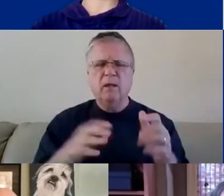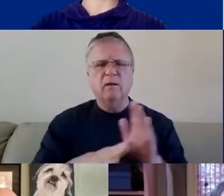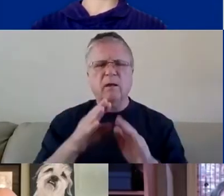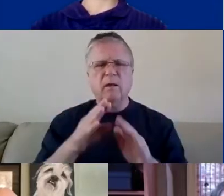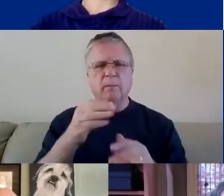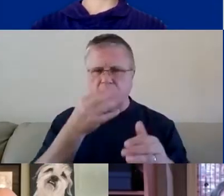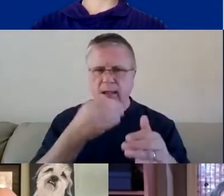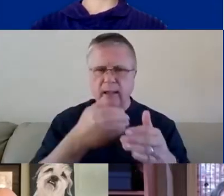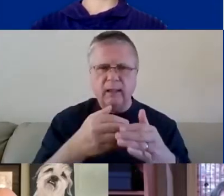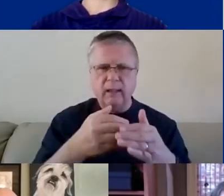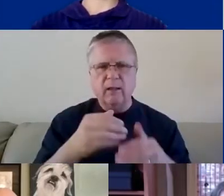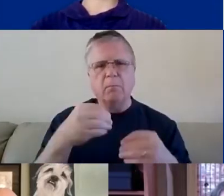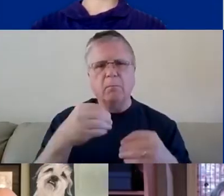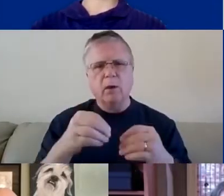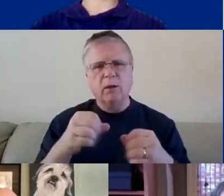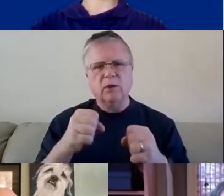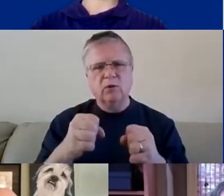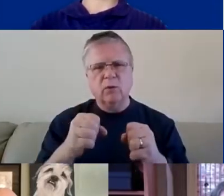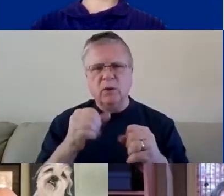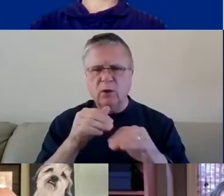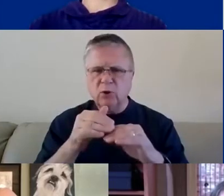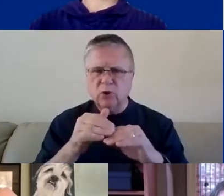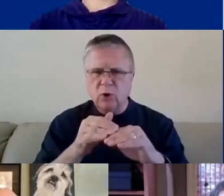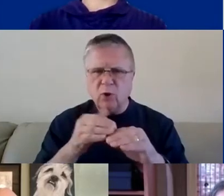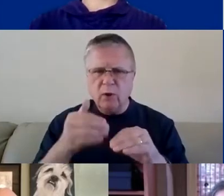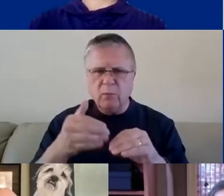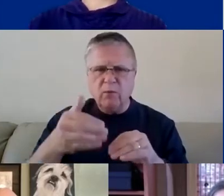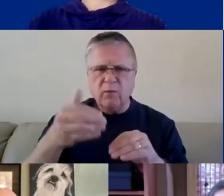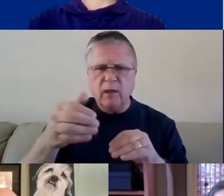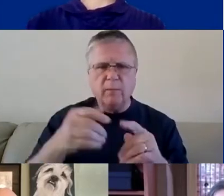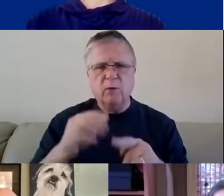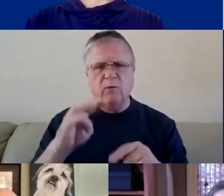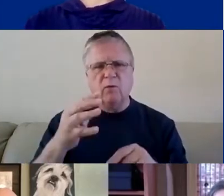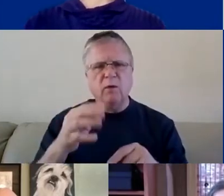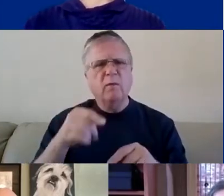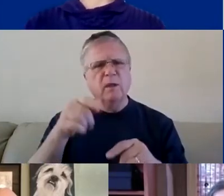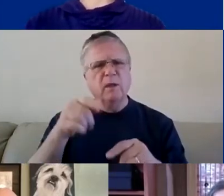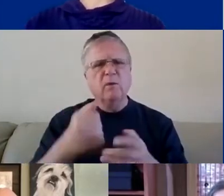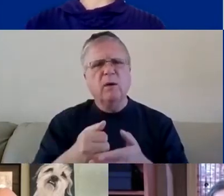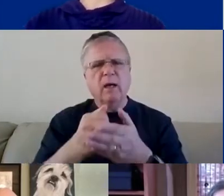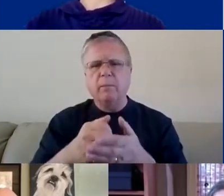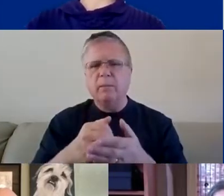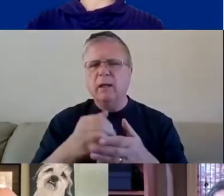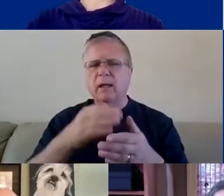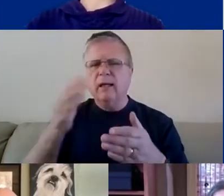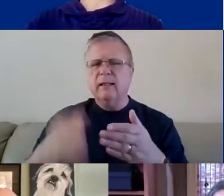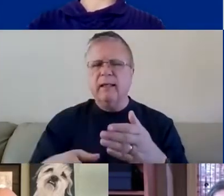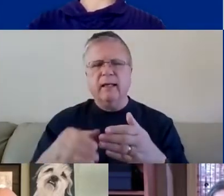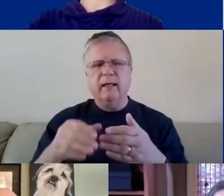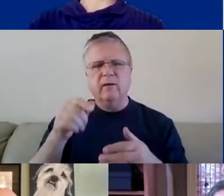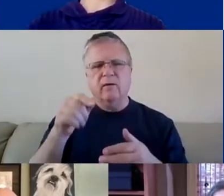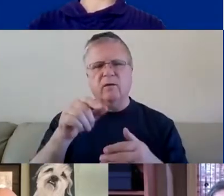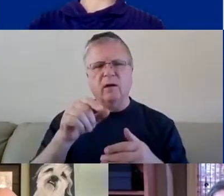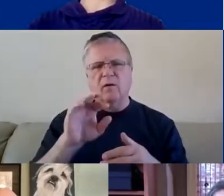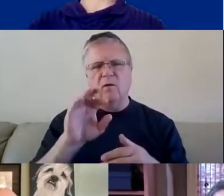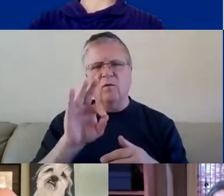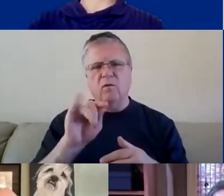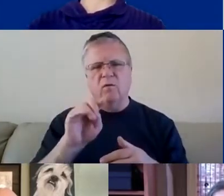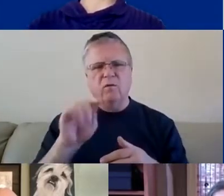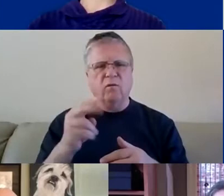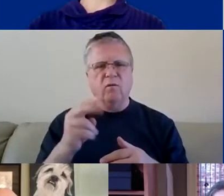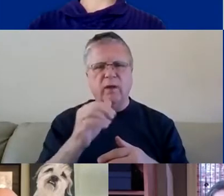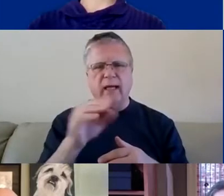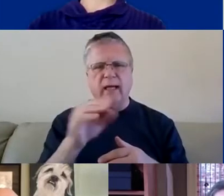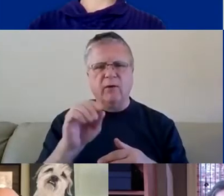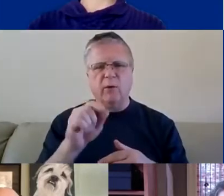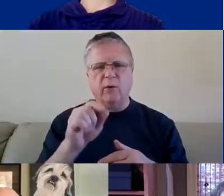It's slowly moving up Forbes Avenue. This will in effect help to anchor the end of Forbes Avenue near Grant Street. So with that, I'm going to turn it